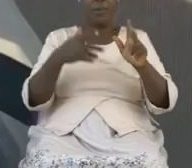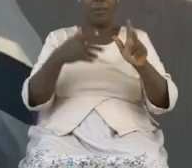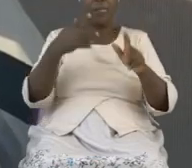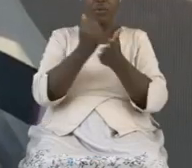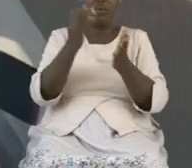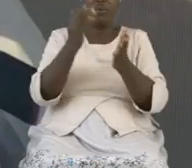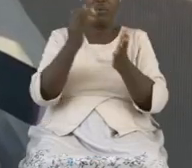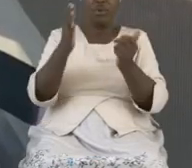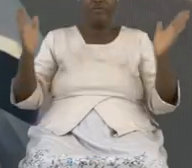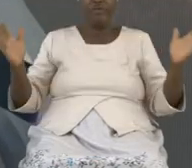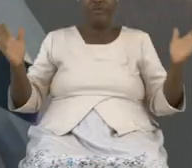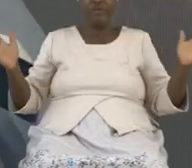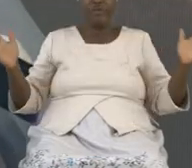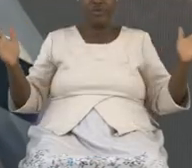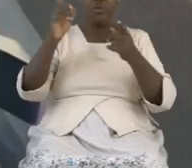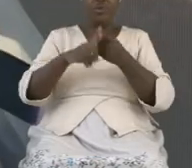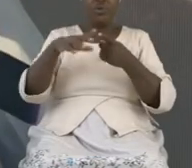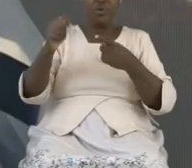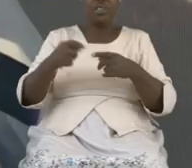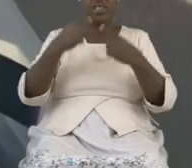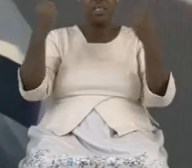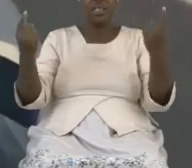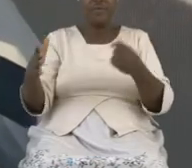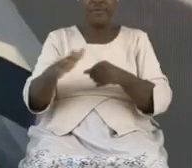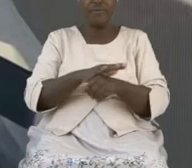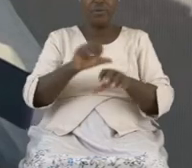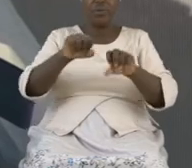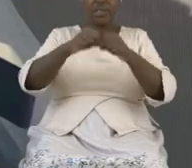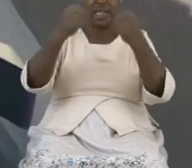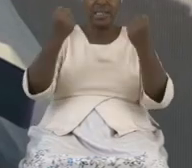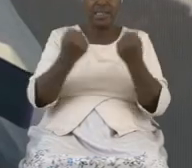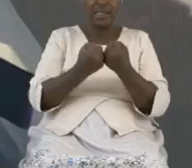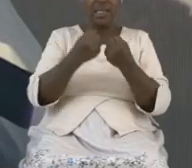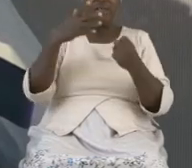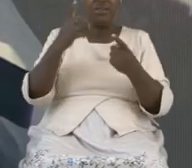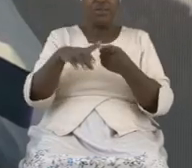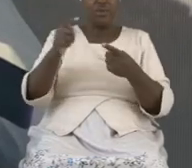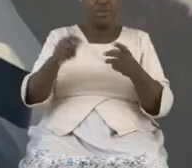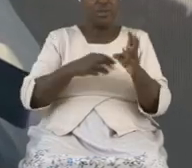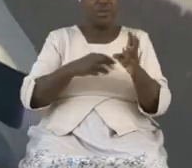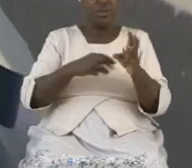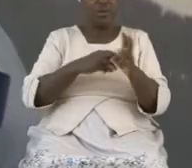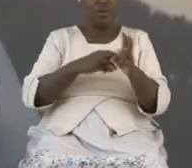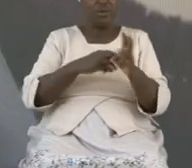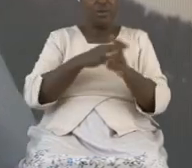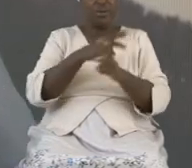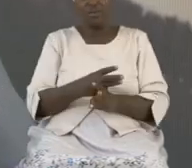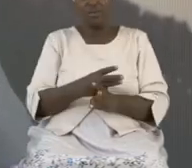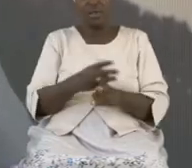the sinful society, unto the world. Galatians chapter